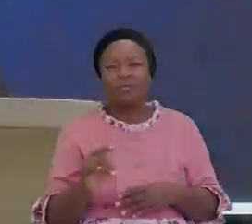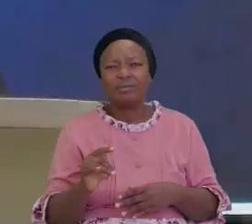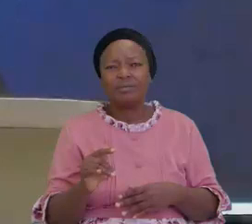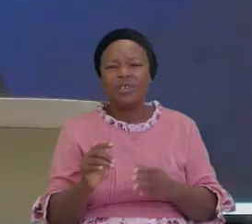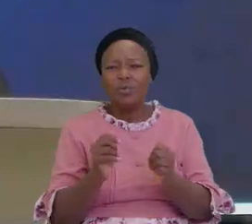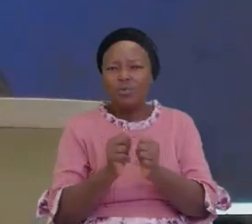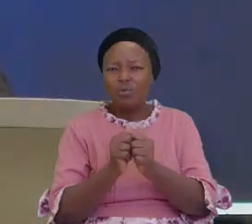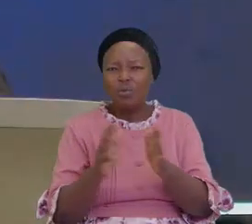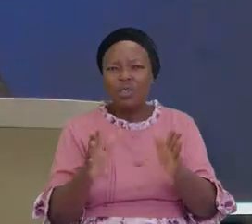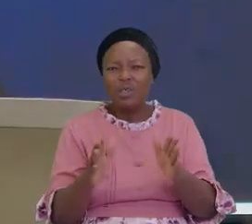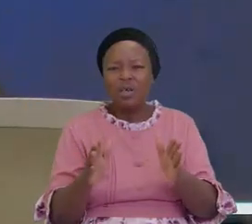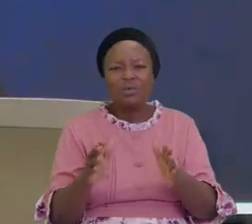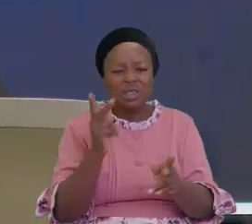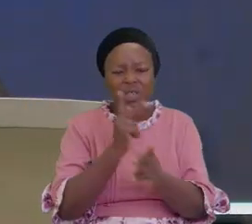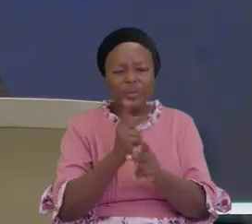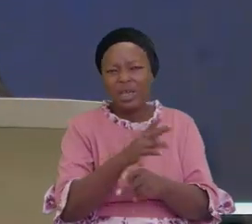without any rival,